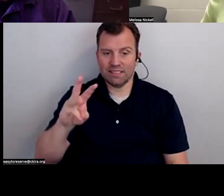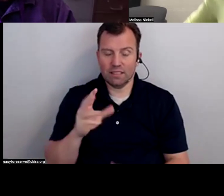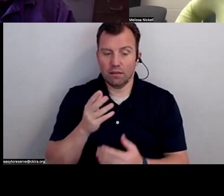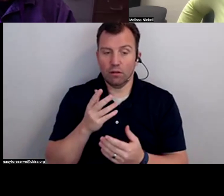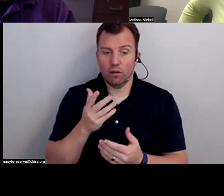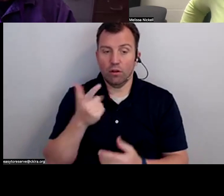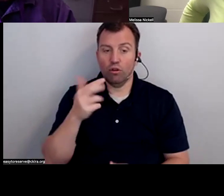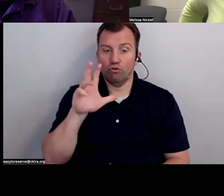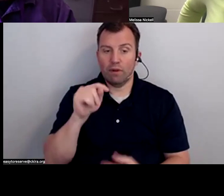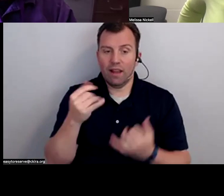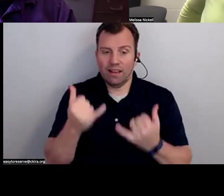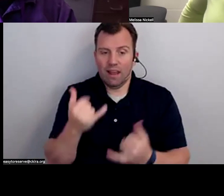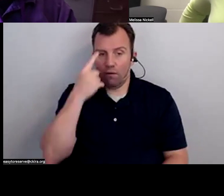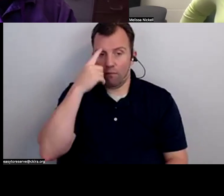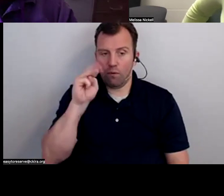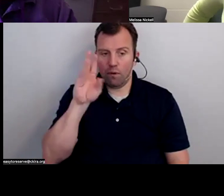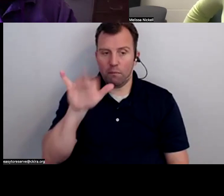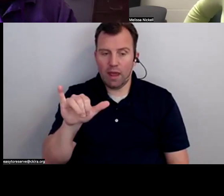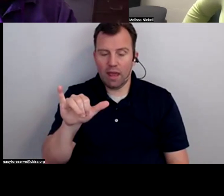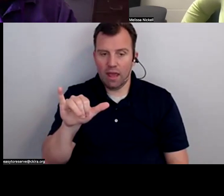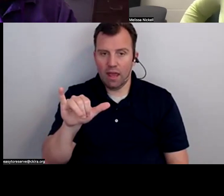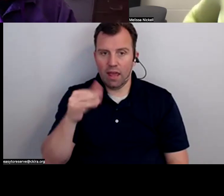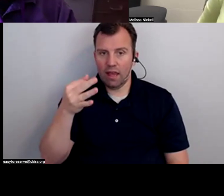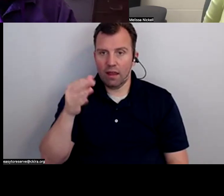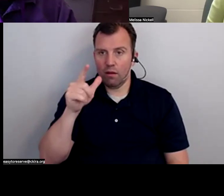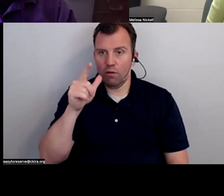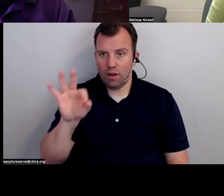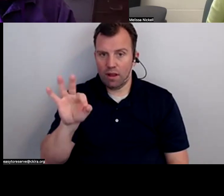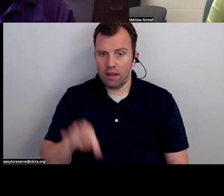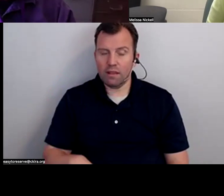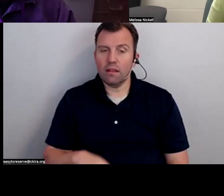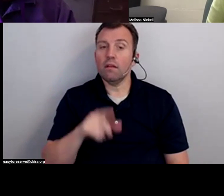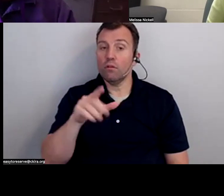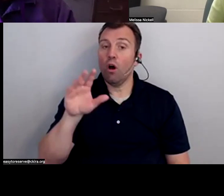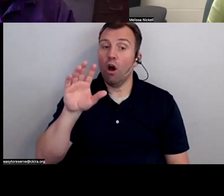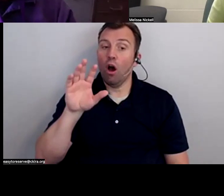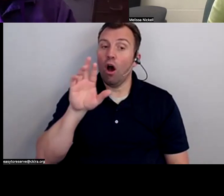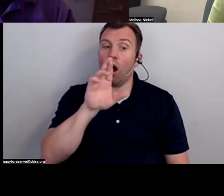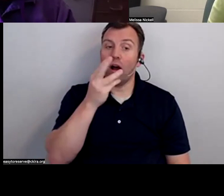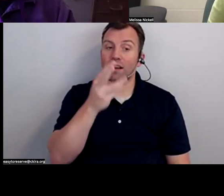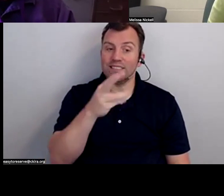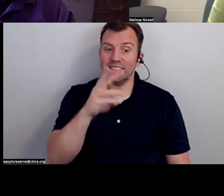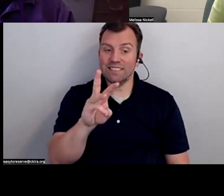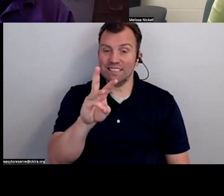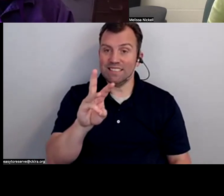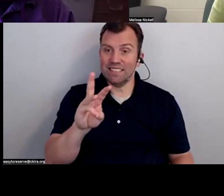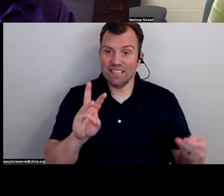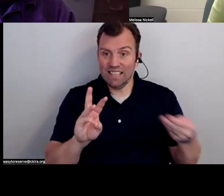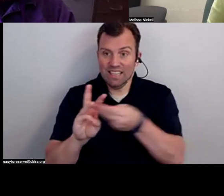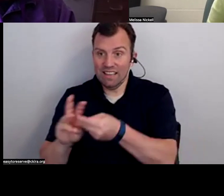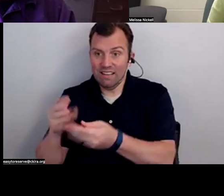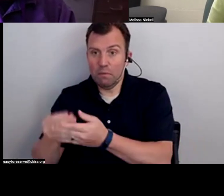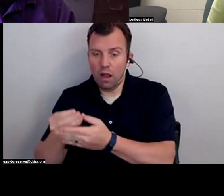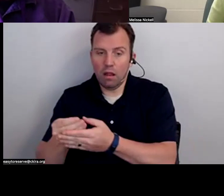May deadline? I would think, since by the time the R16 would be funded, the R15 will